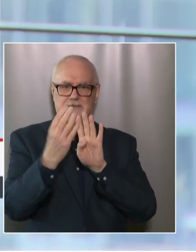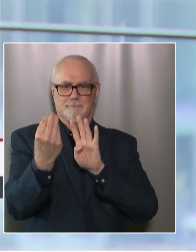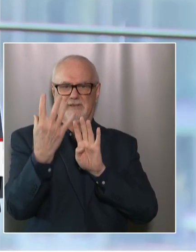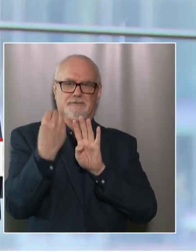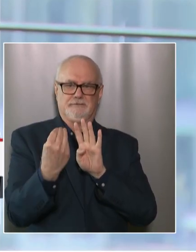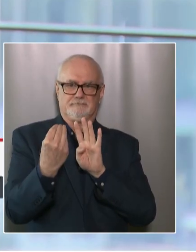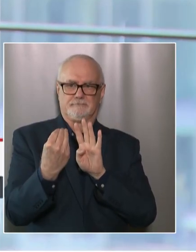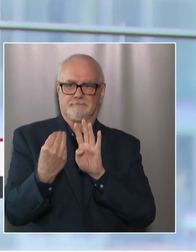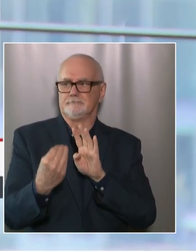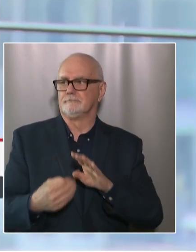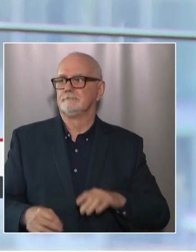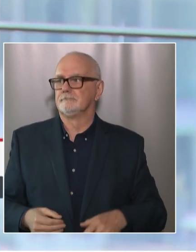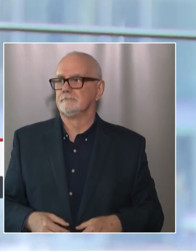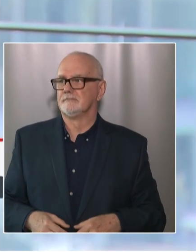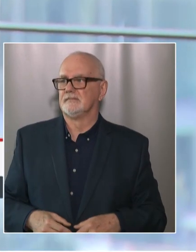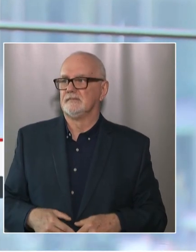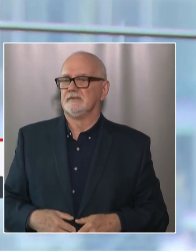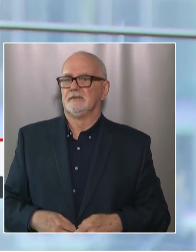DCH.